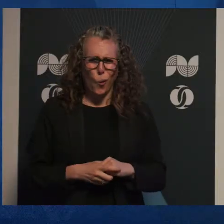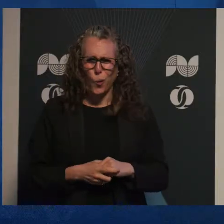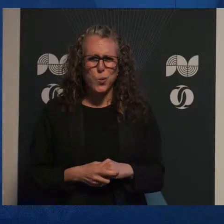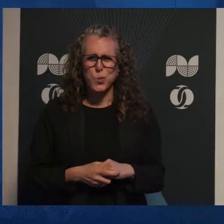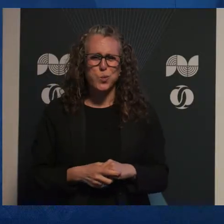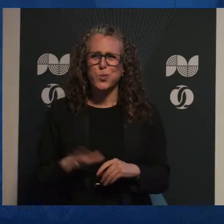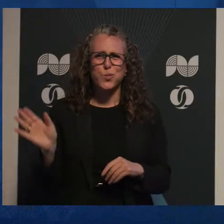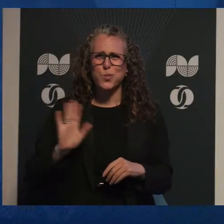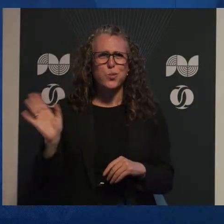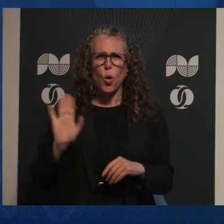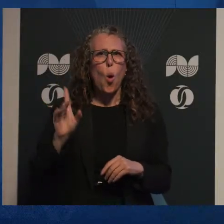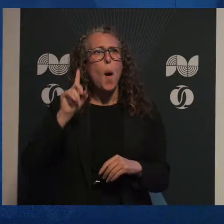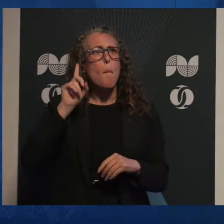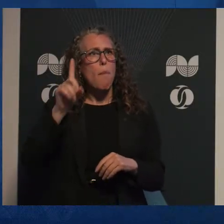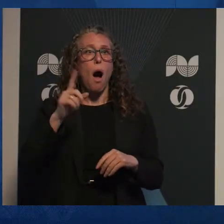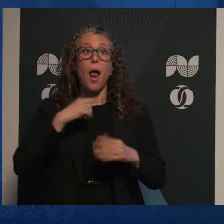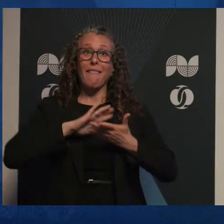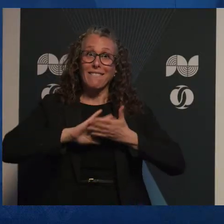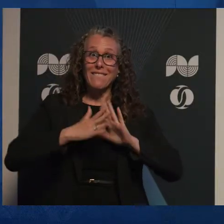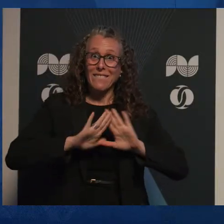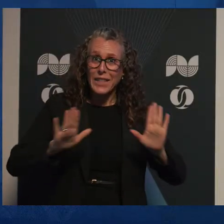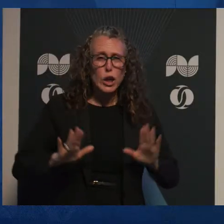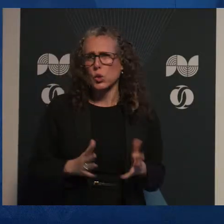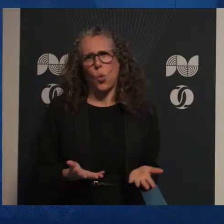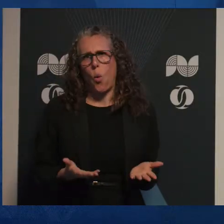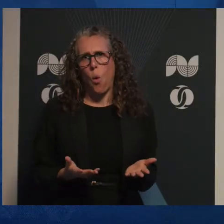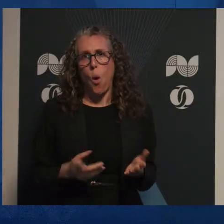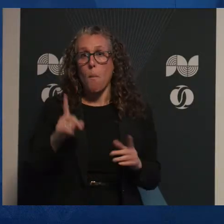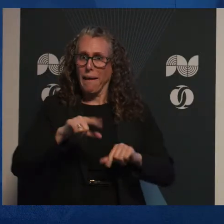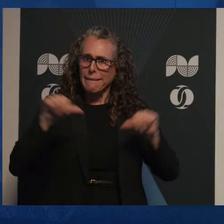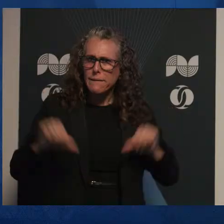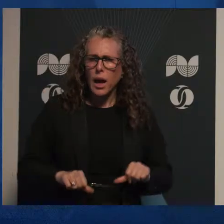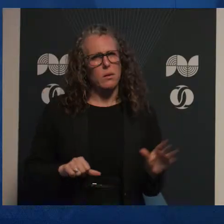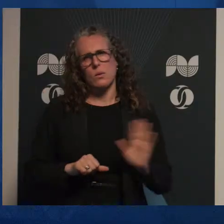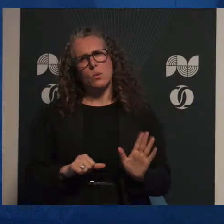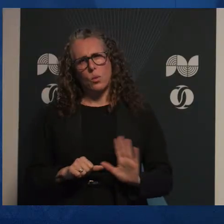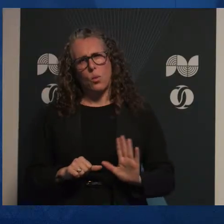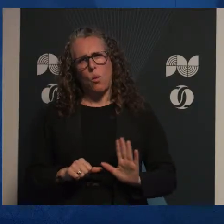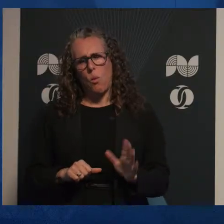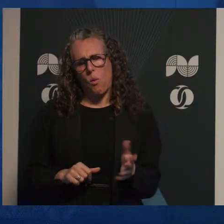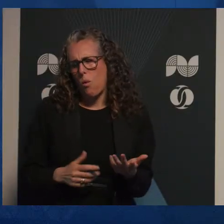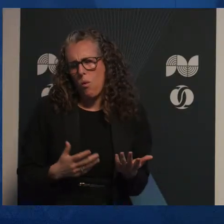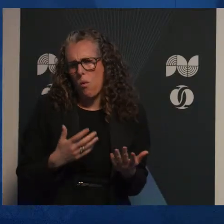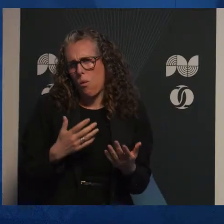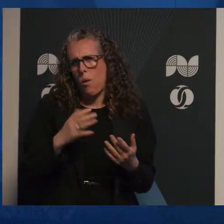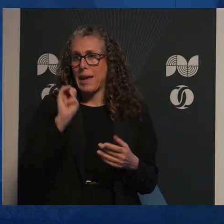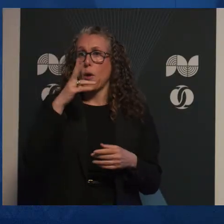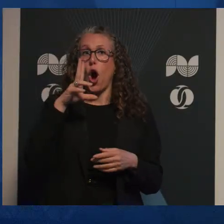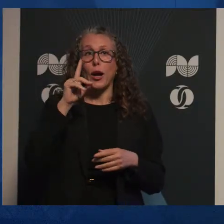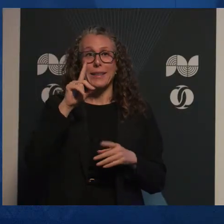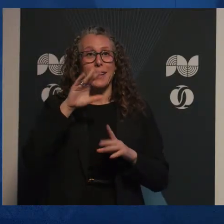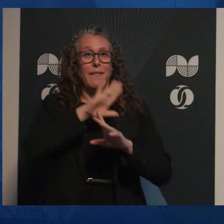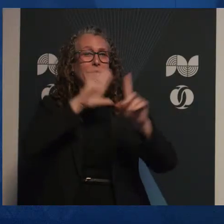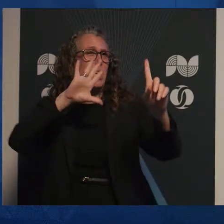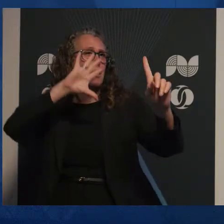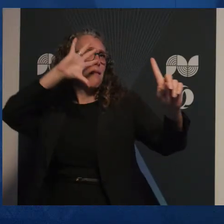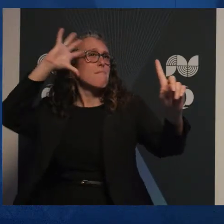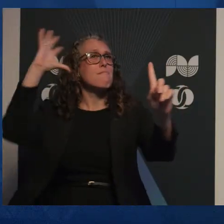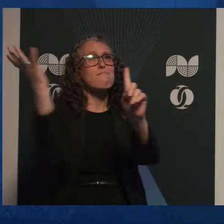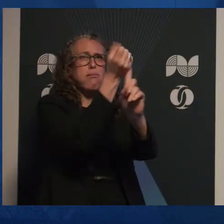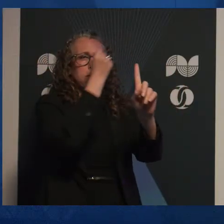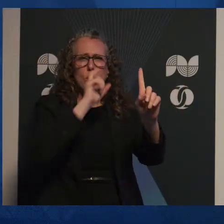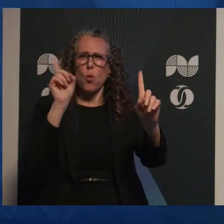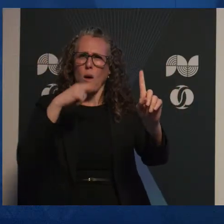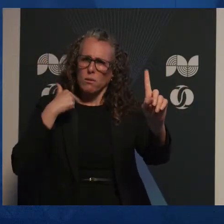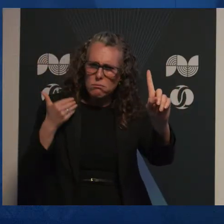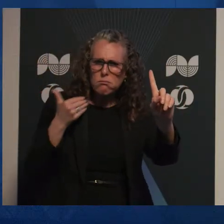we've still got work to do, and the job is not complete. On this